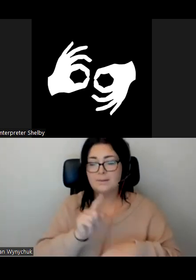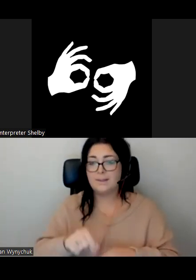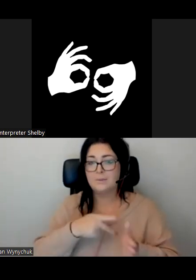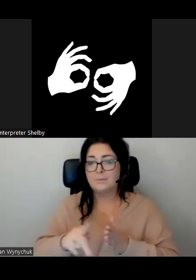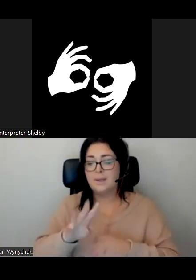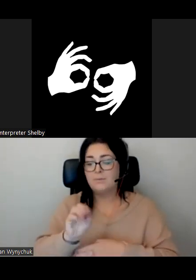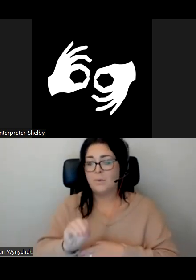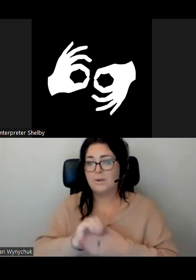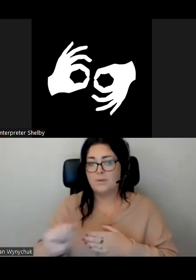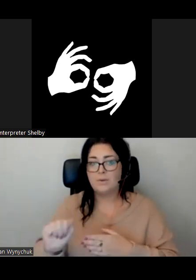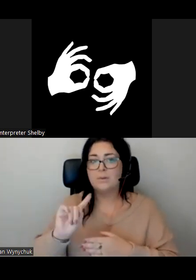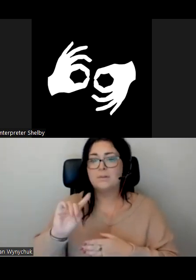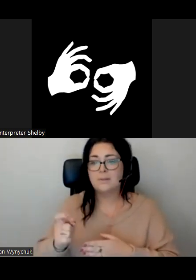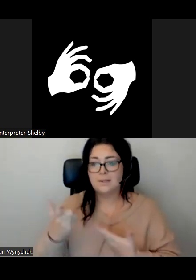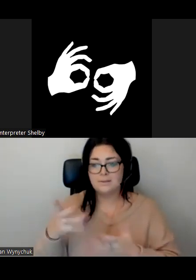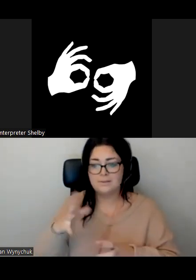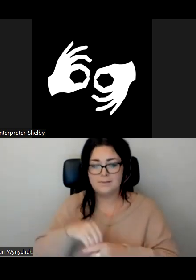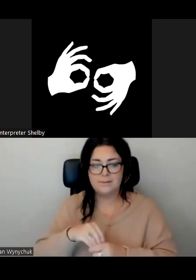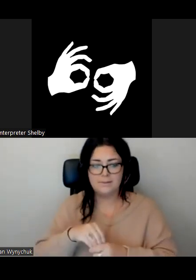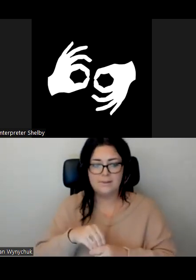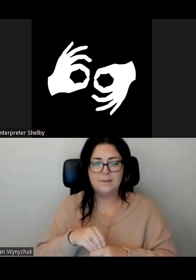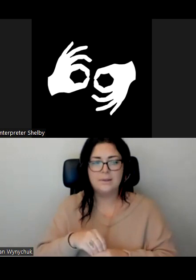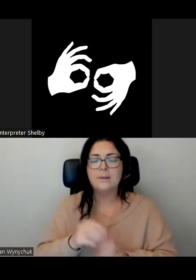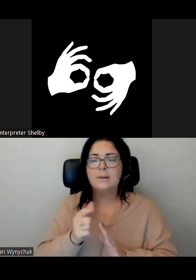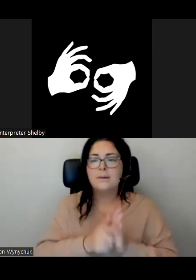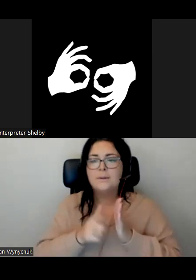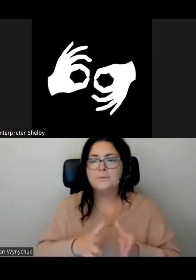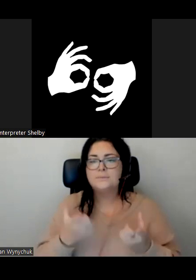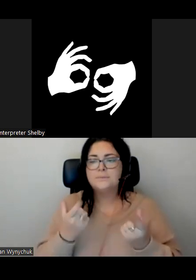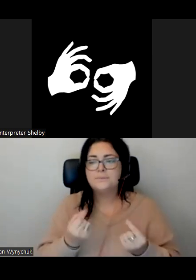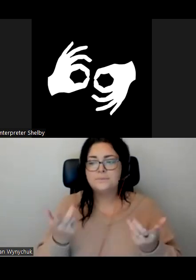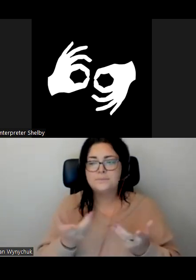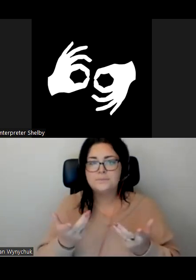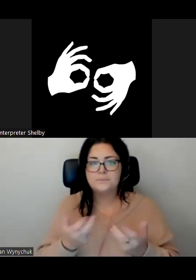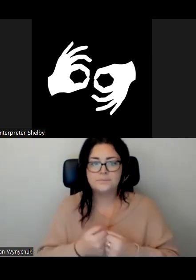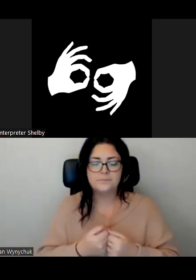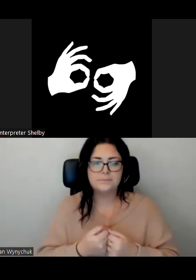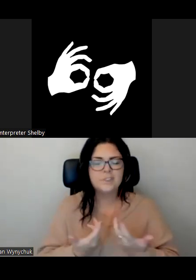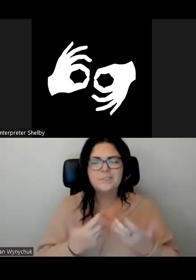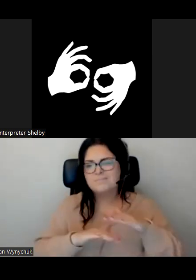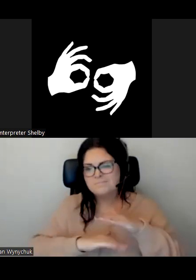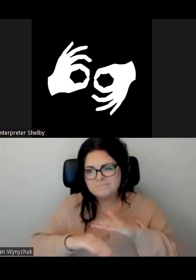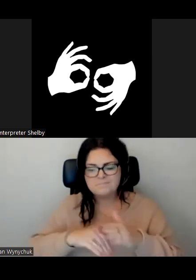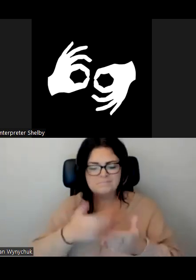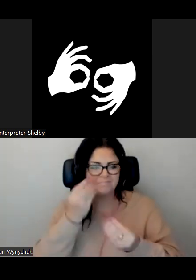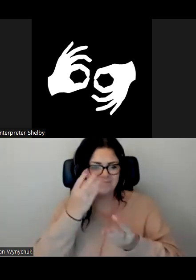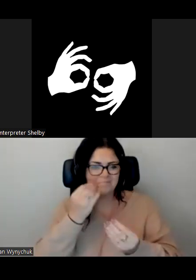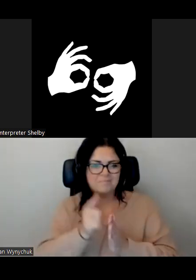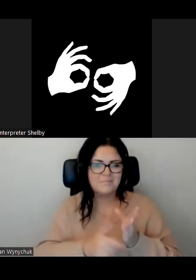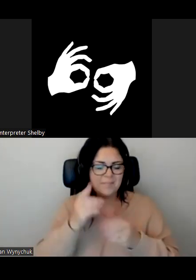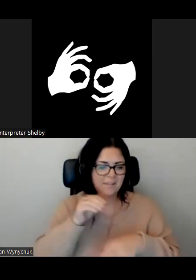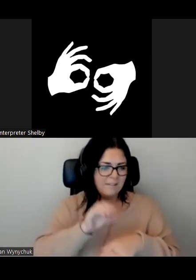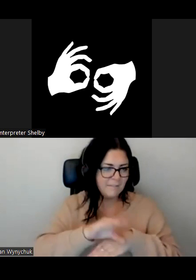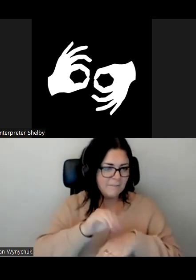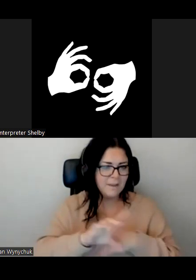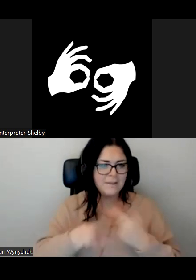taxes included. What these lawyers are going to do is they're going to give you some basic legal advice surrounding